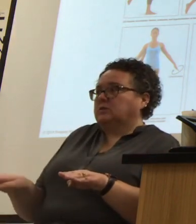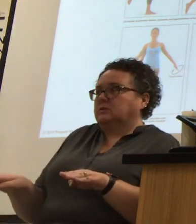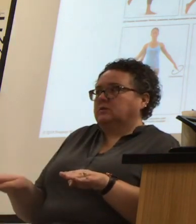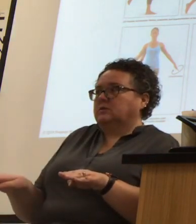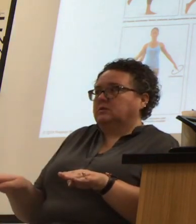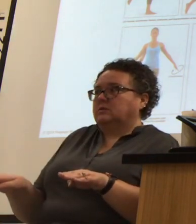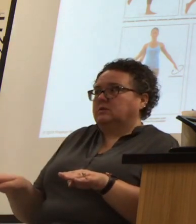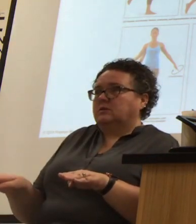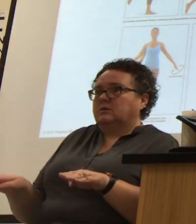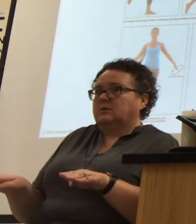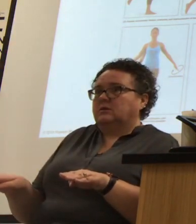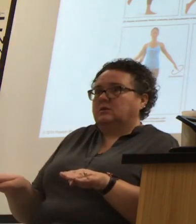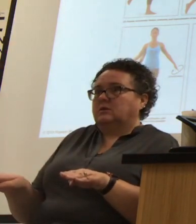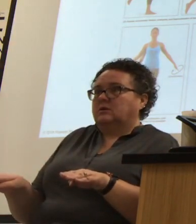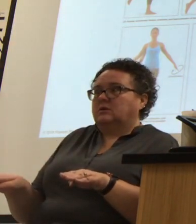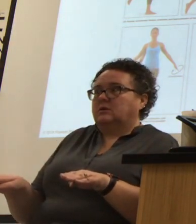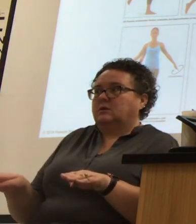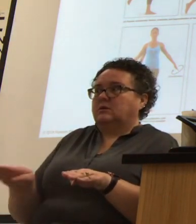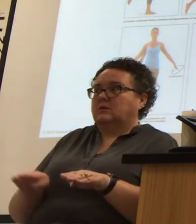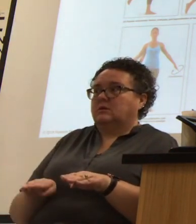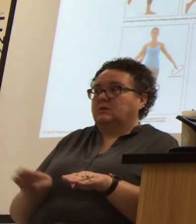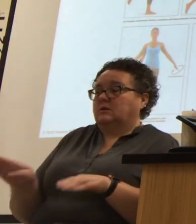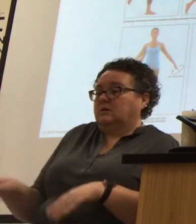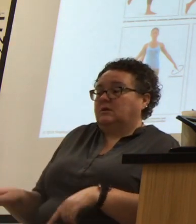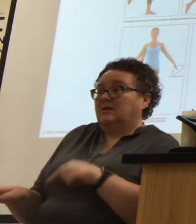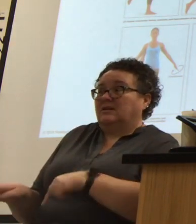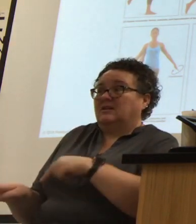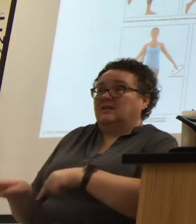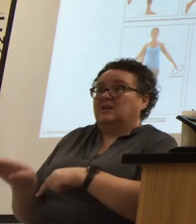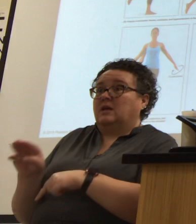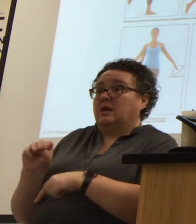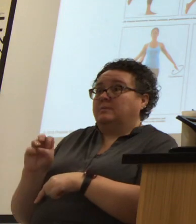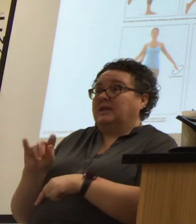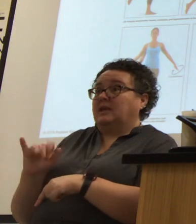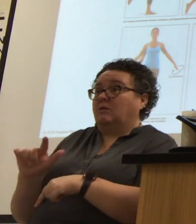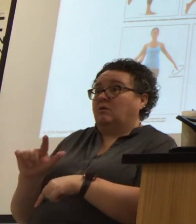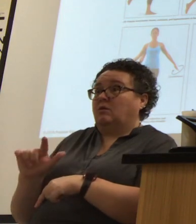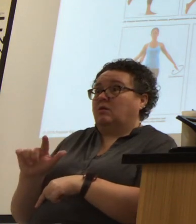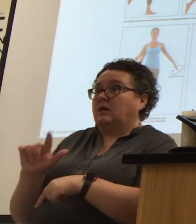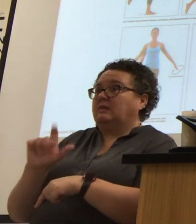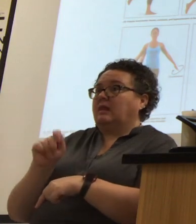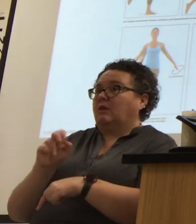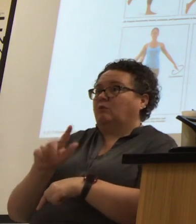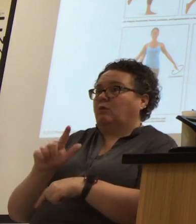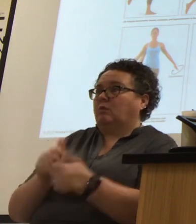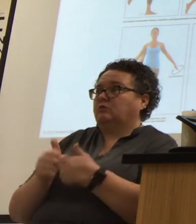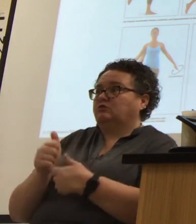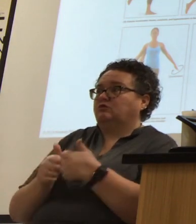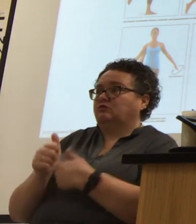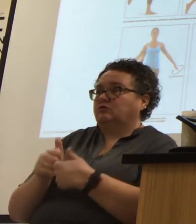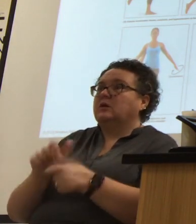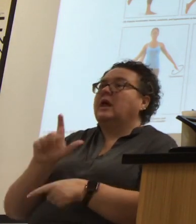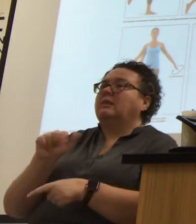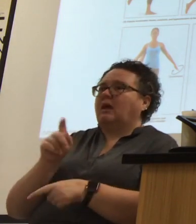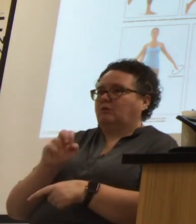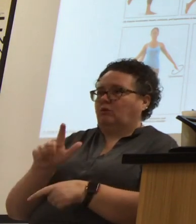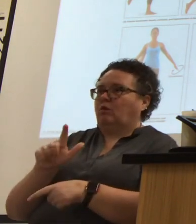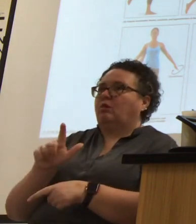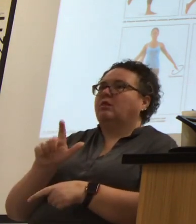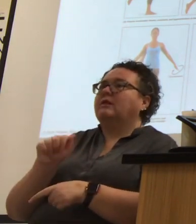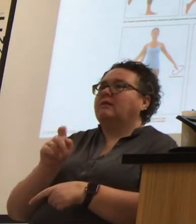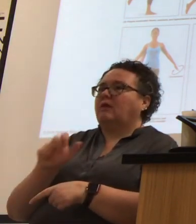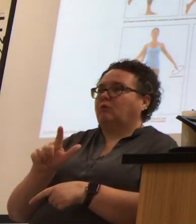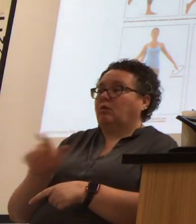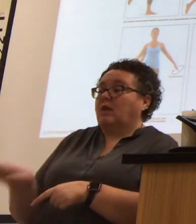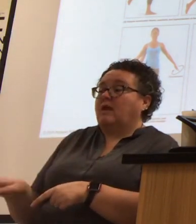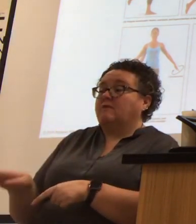out. Is that medial or lateral rotation when I move it out? It's more lateral rotation, but when I